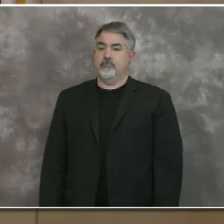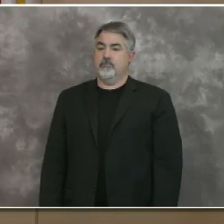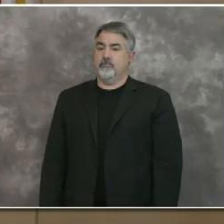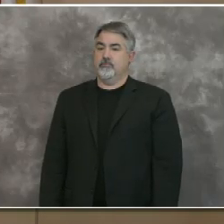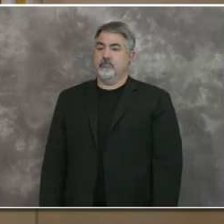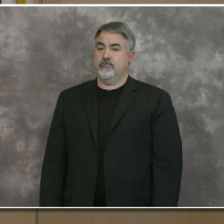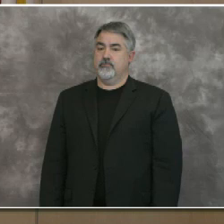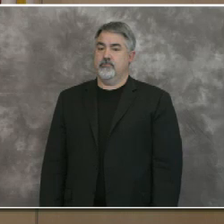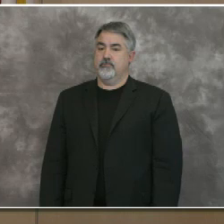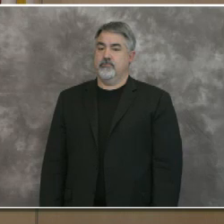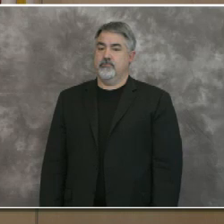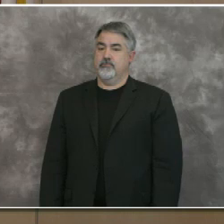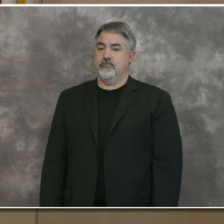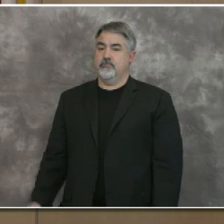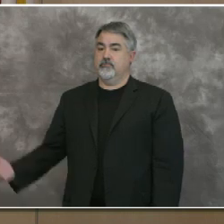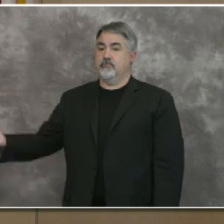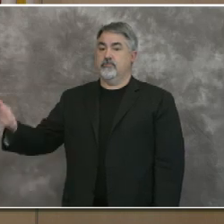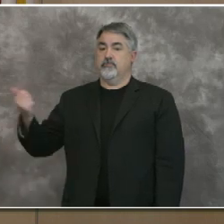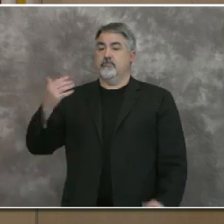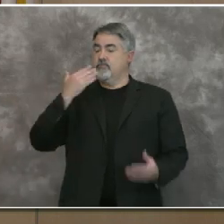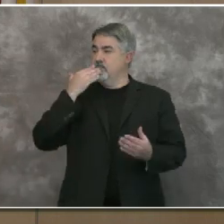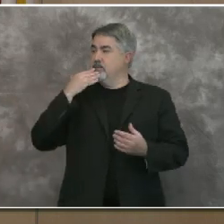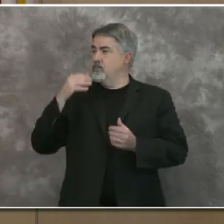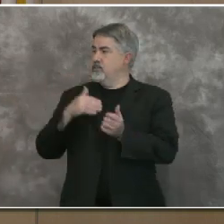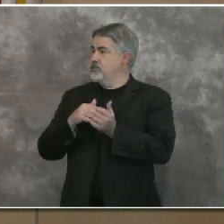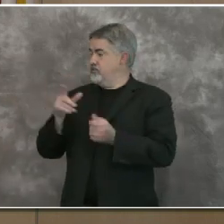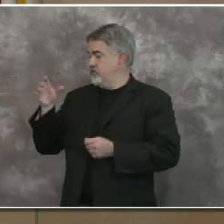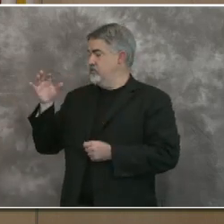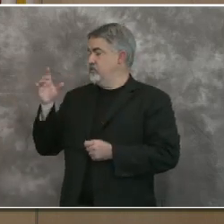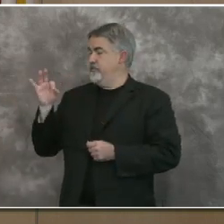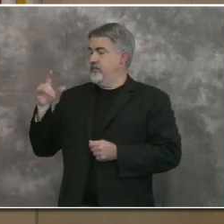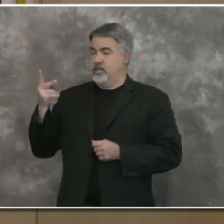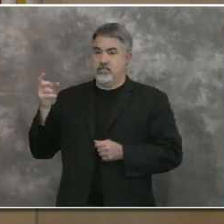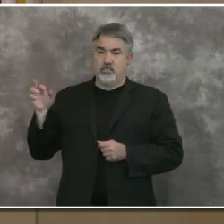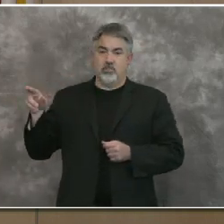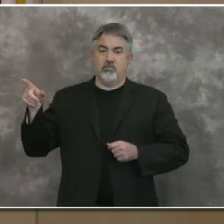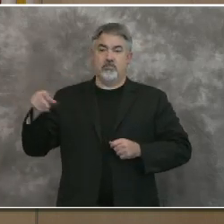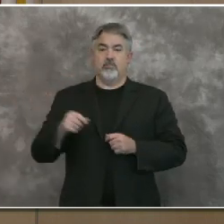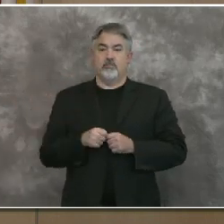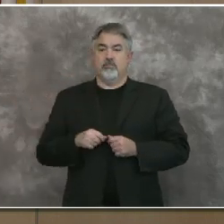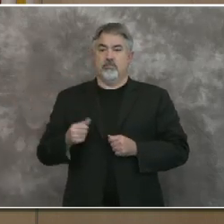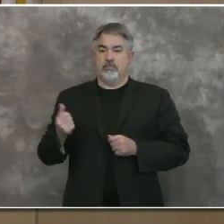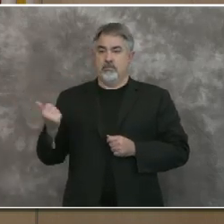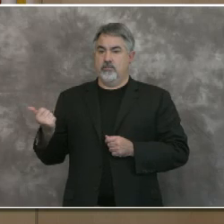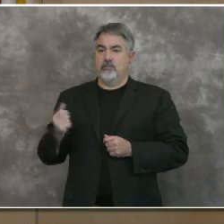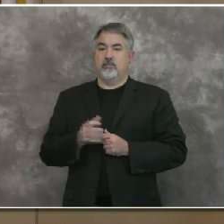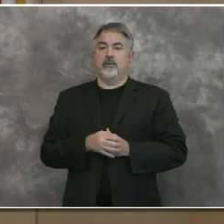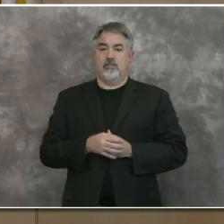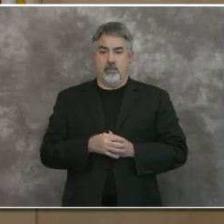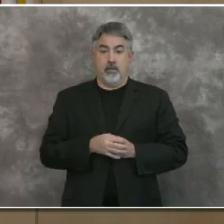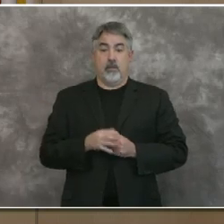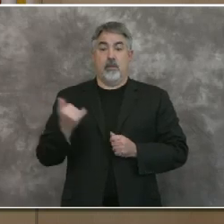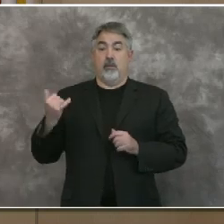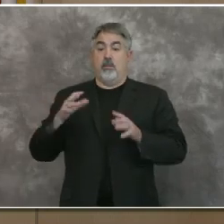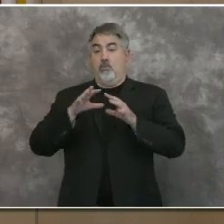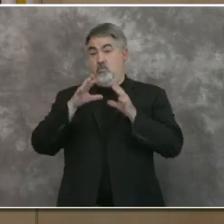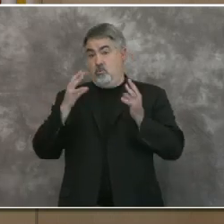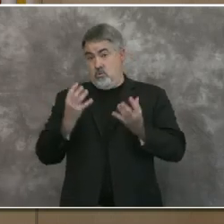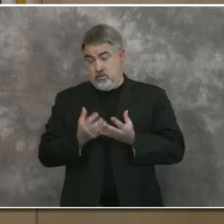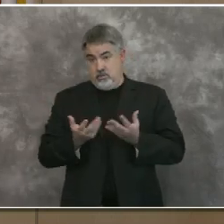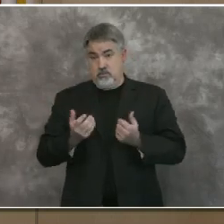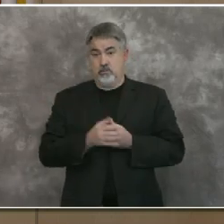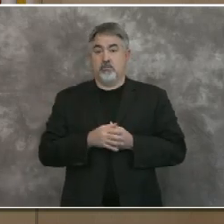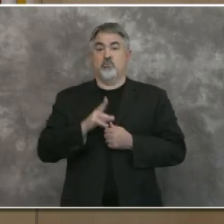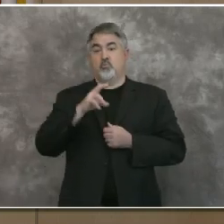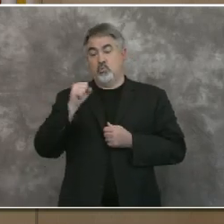Thank you, Supervisor Fletcher, and good afternoon, everyone, and thank you for joining us this afternoon. The global, national, and state